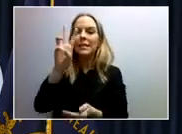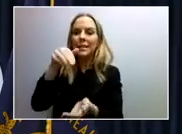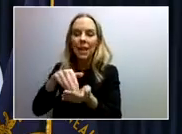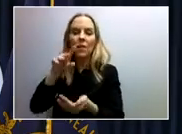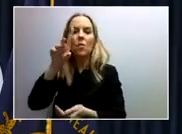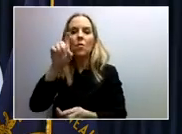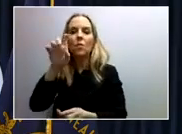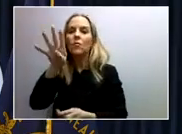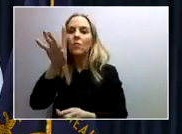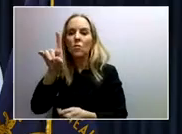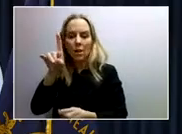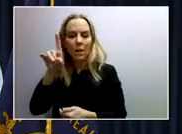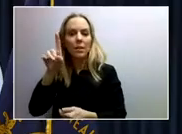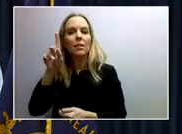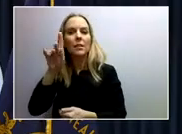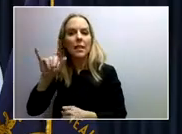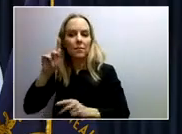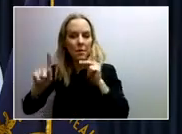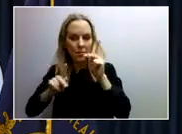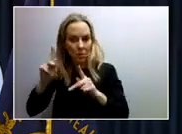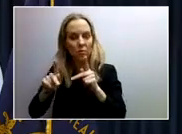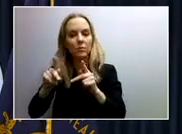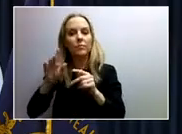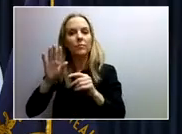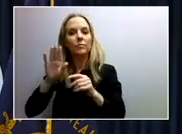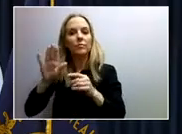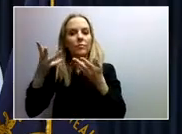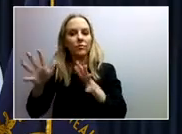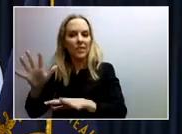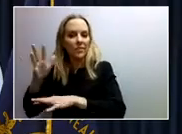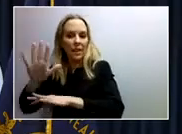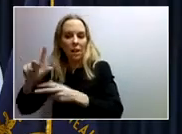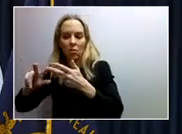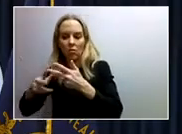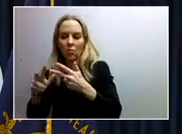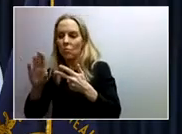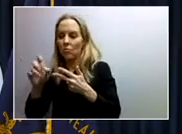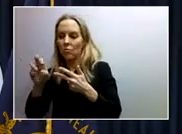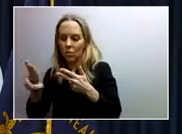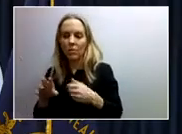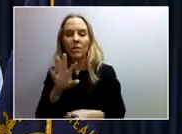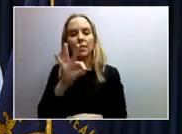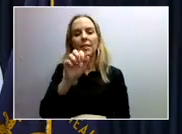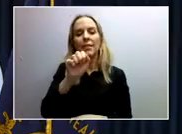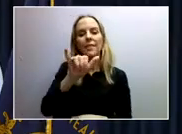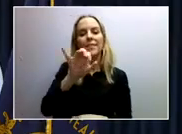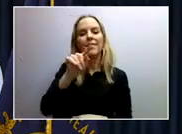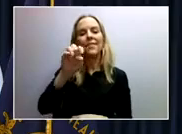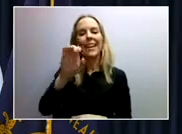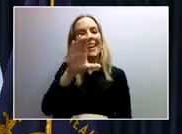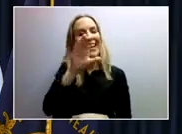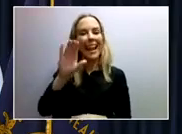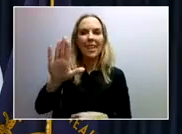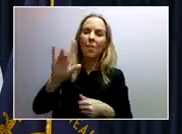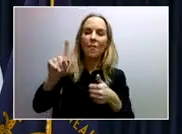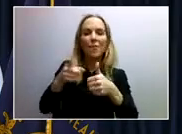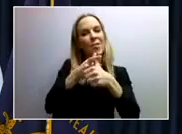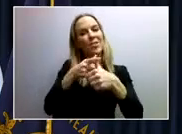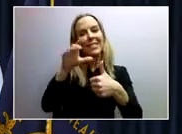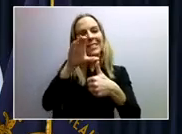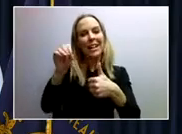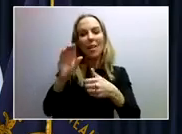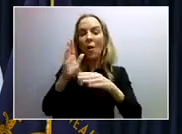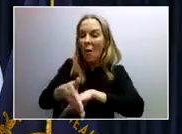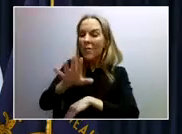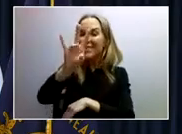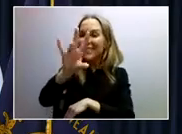6,141 Kentuckians getting their booster. Fayette County has now become the first county where over